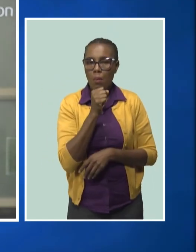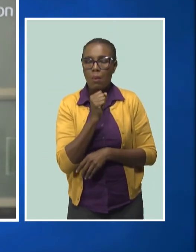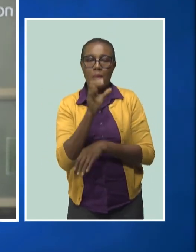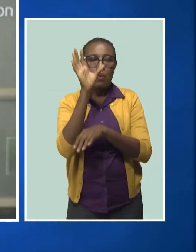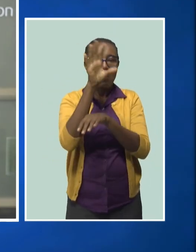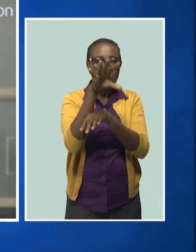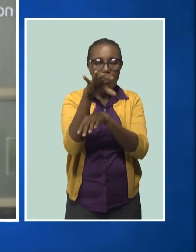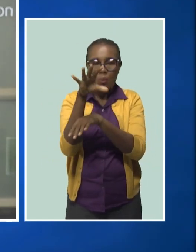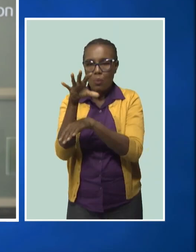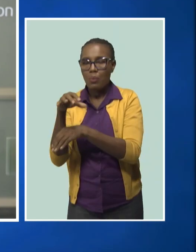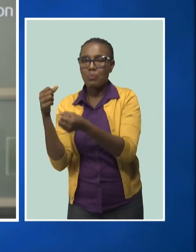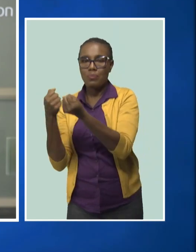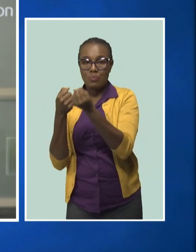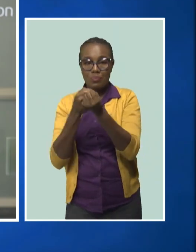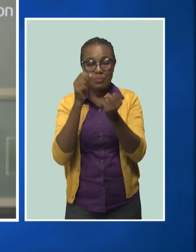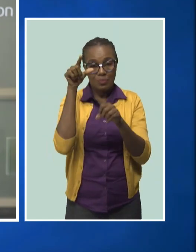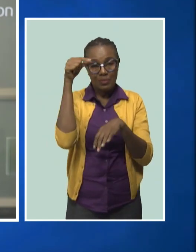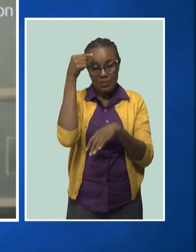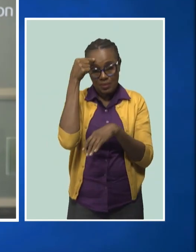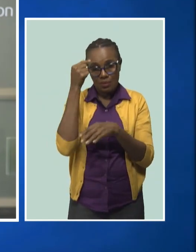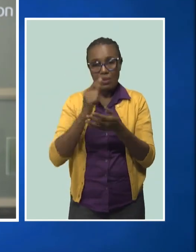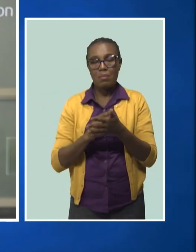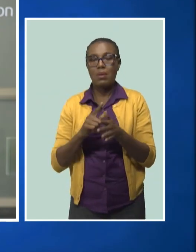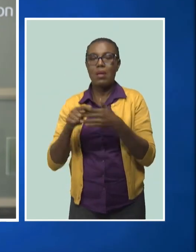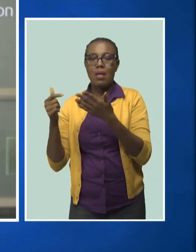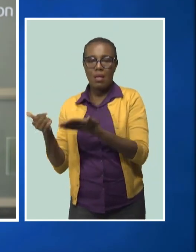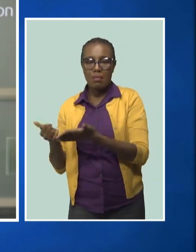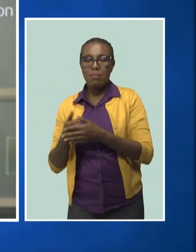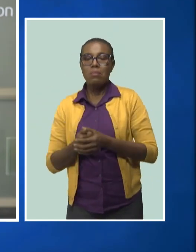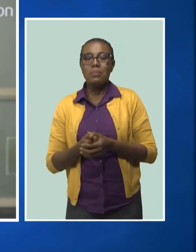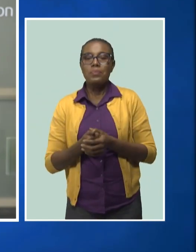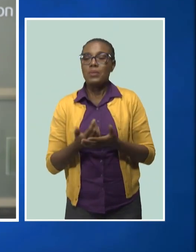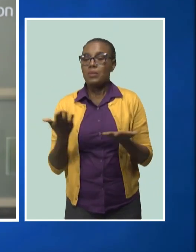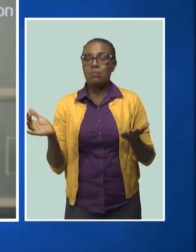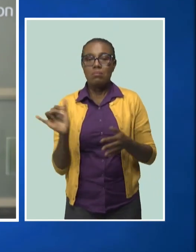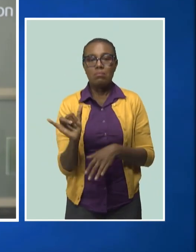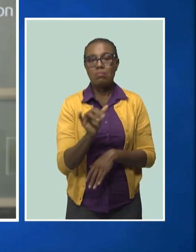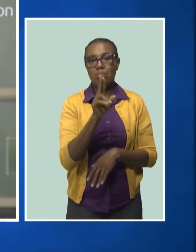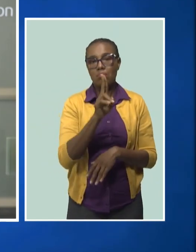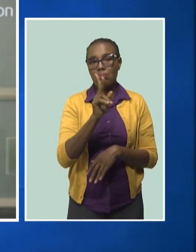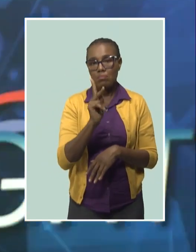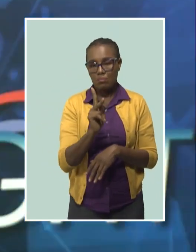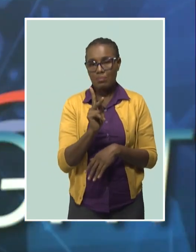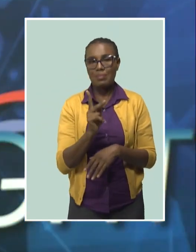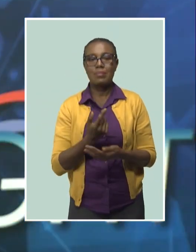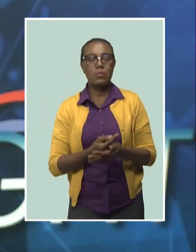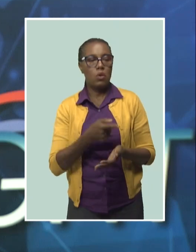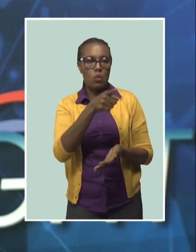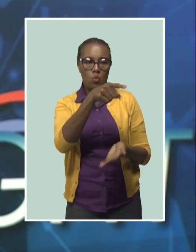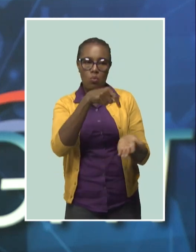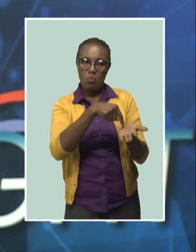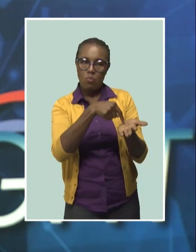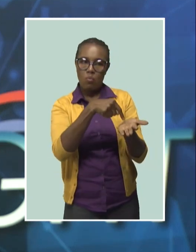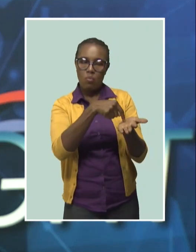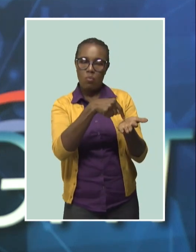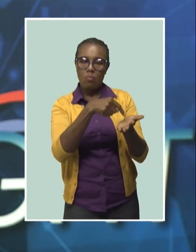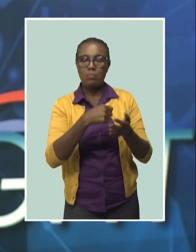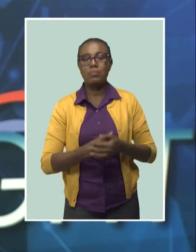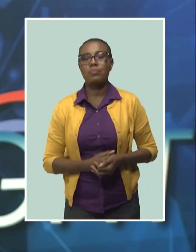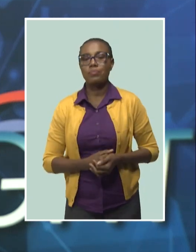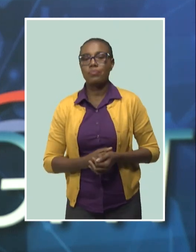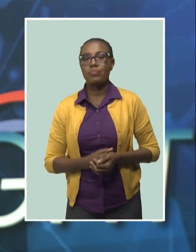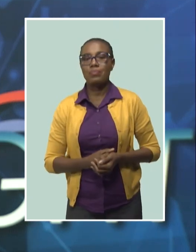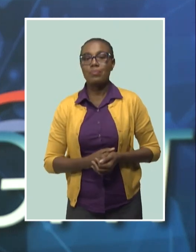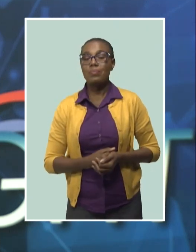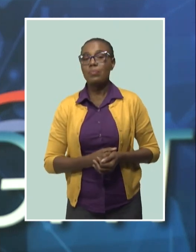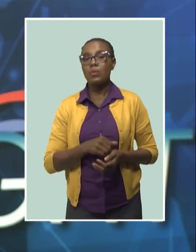also in supporting media and other elements of civil society to hold governments like us and others to account. Well, CBC's Crystal Hoyt,